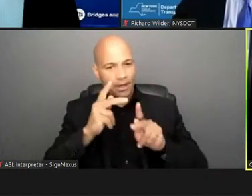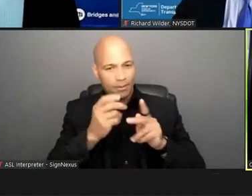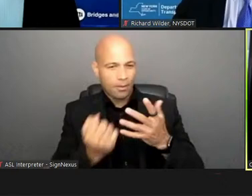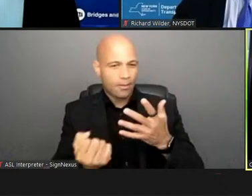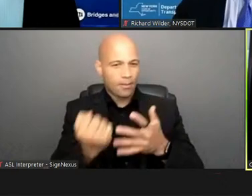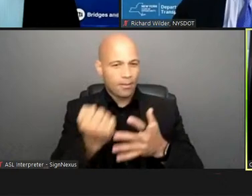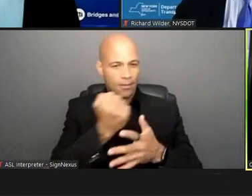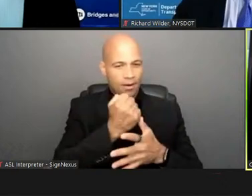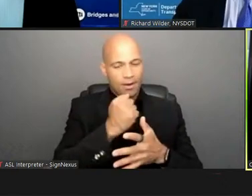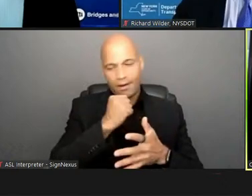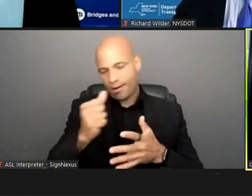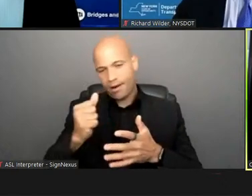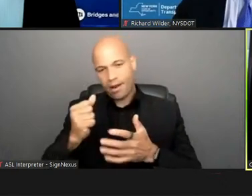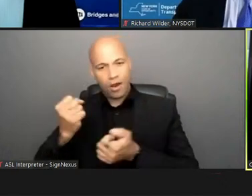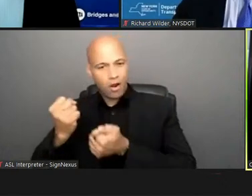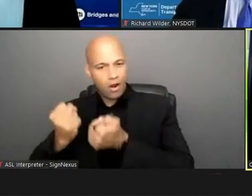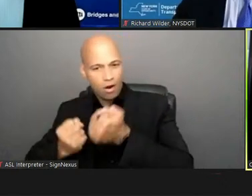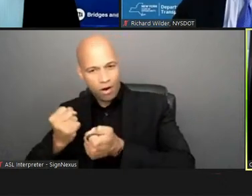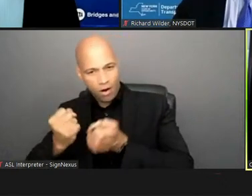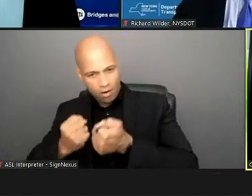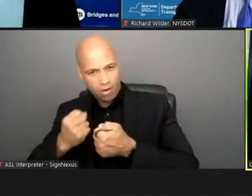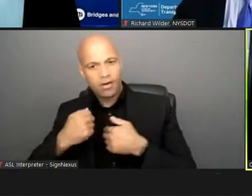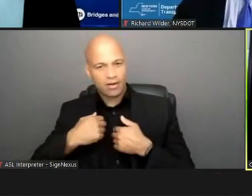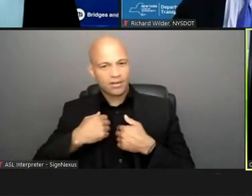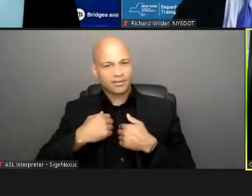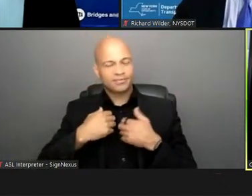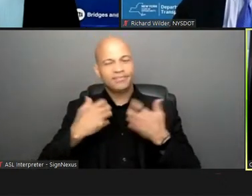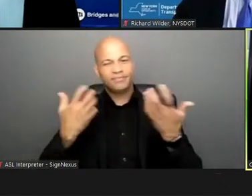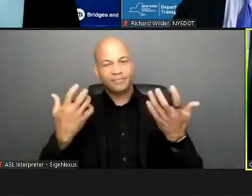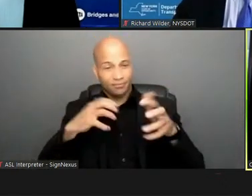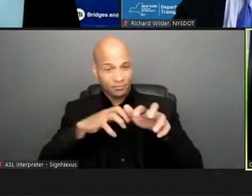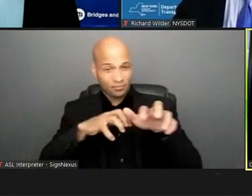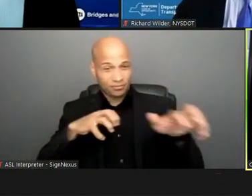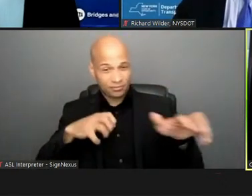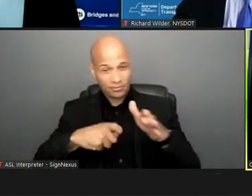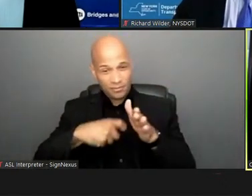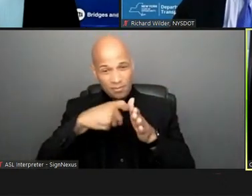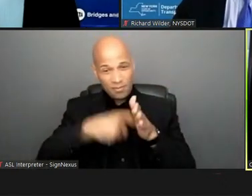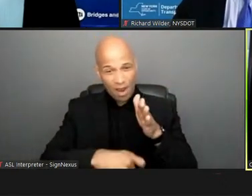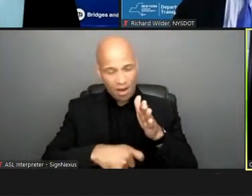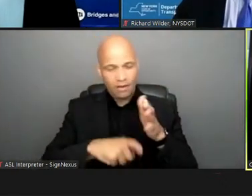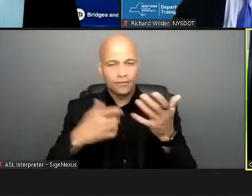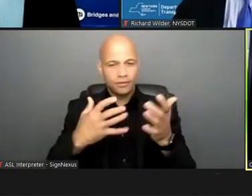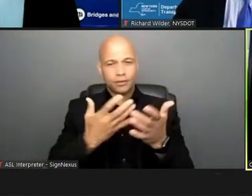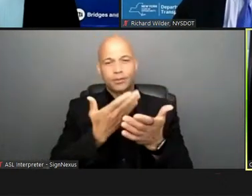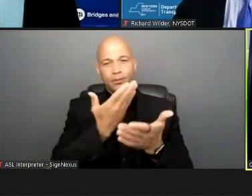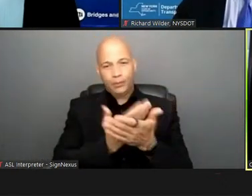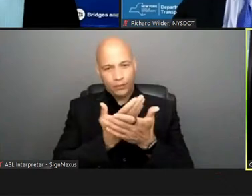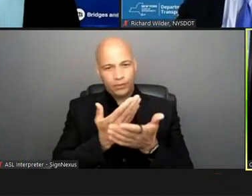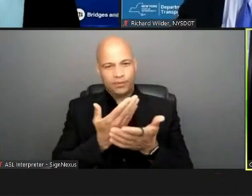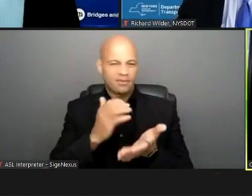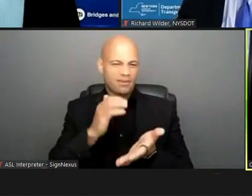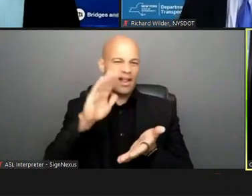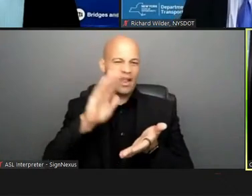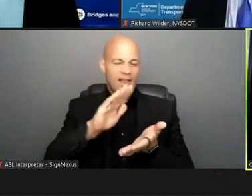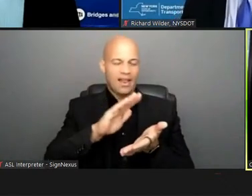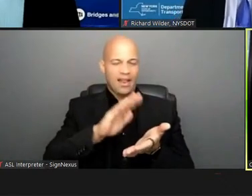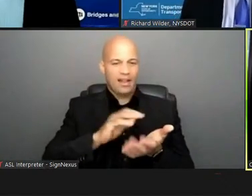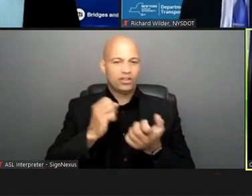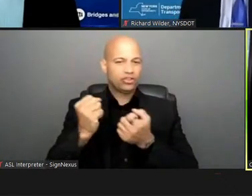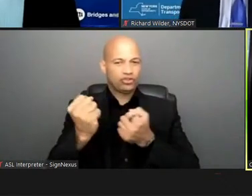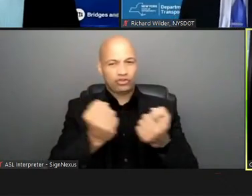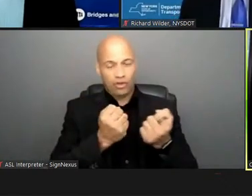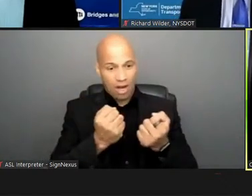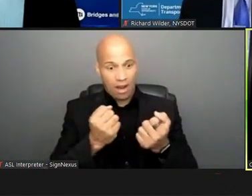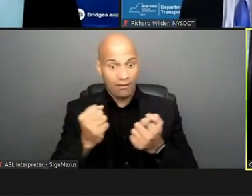public transit over private vehicles congestion pricing is proven to reduce driving and having less cars on the road means